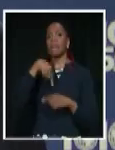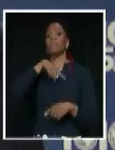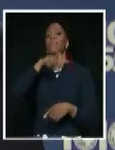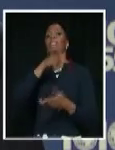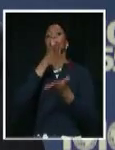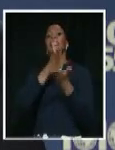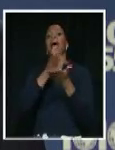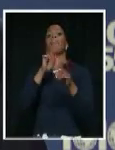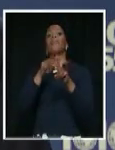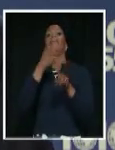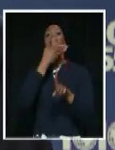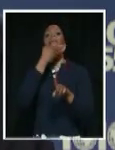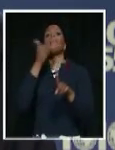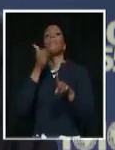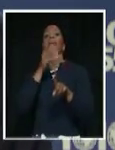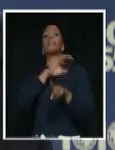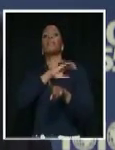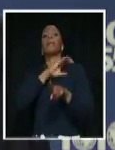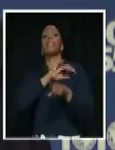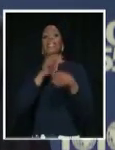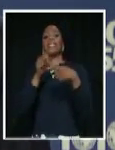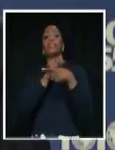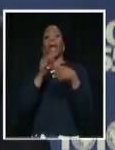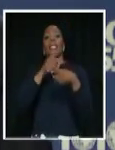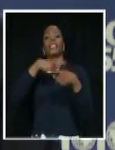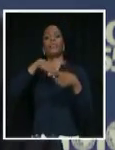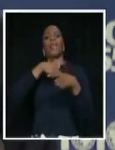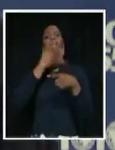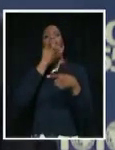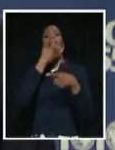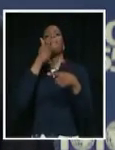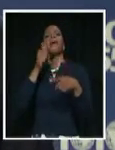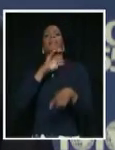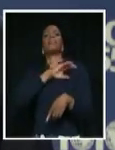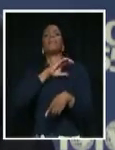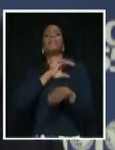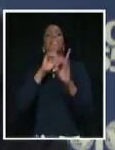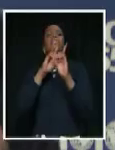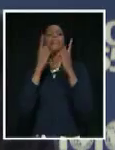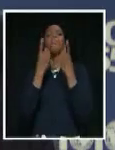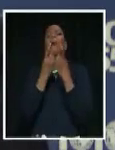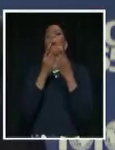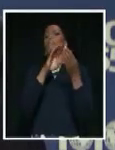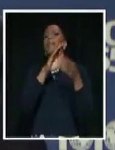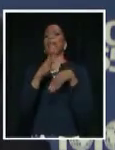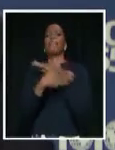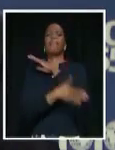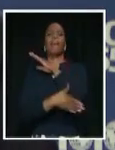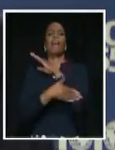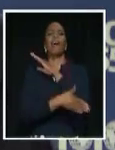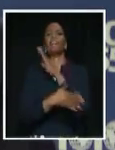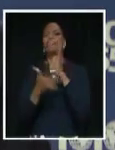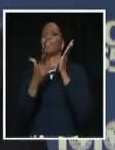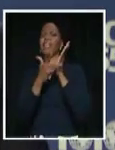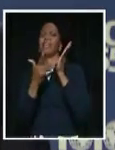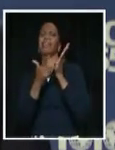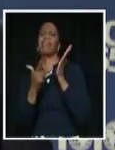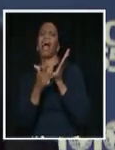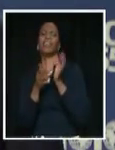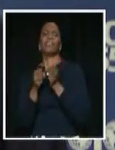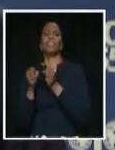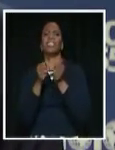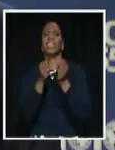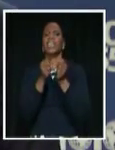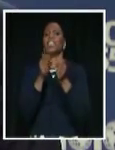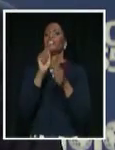policing practices to keep us safe. We have the best police force in the country. We have the best technology. We have the ComStat system, which is the best strategic tool for